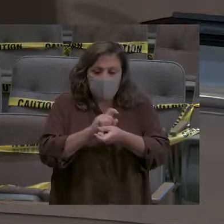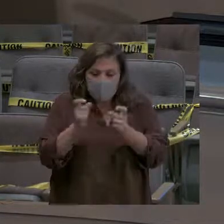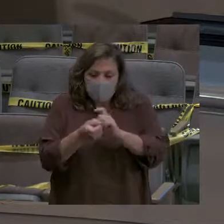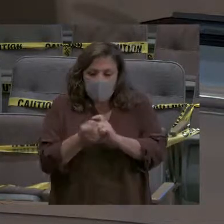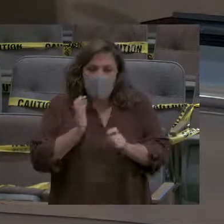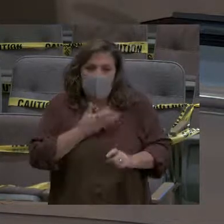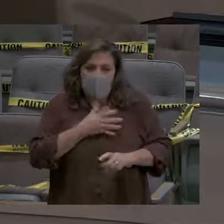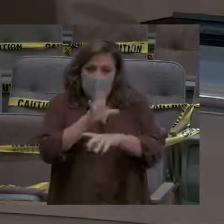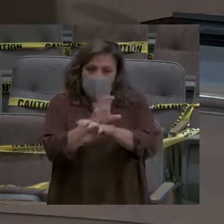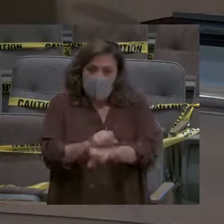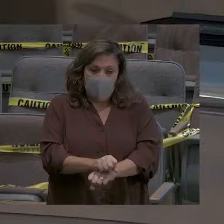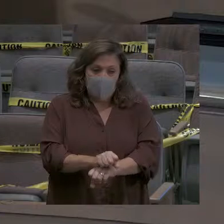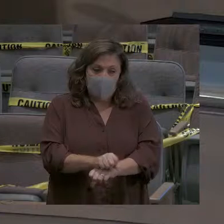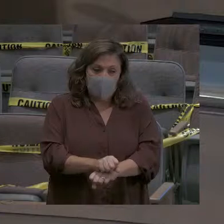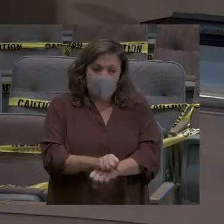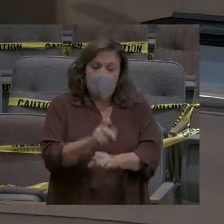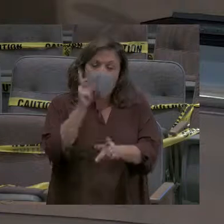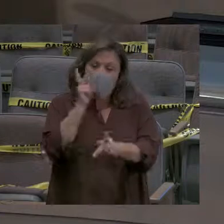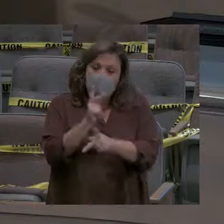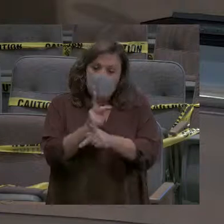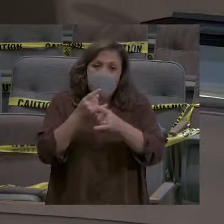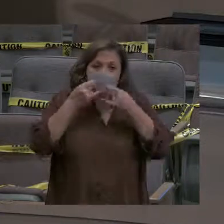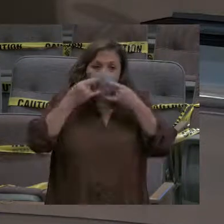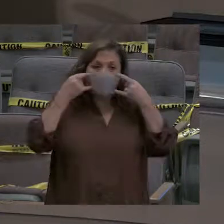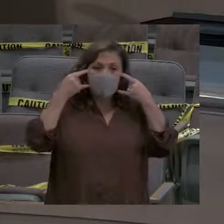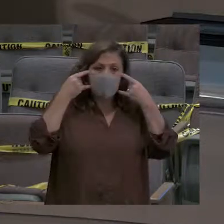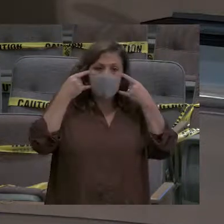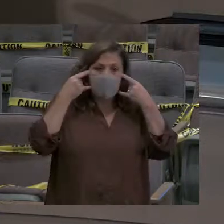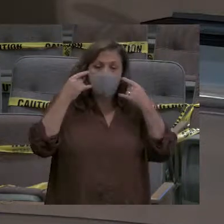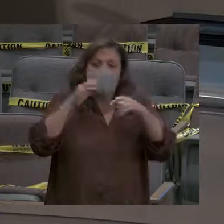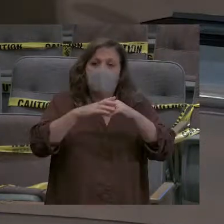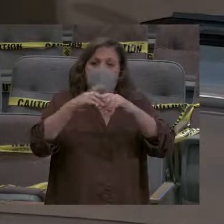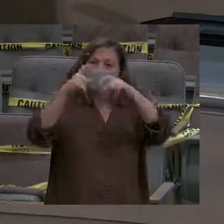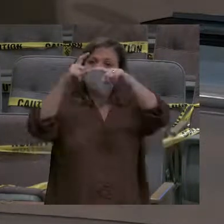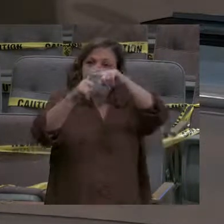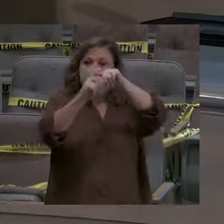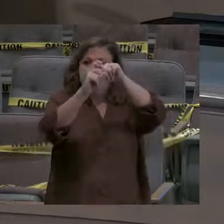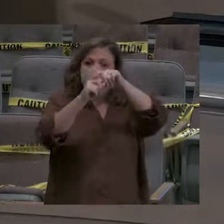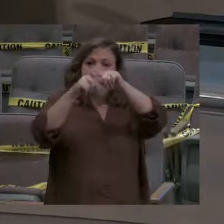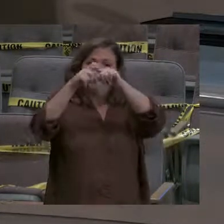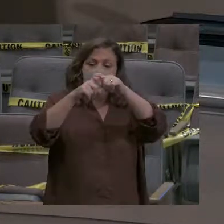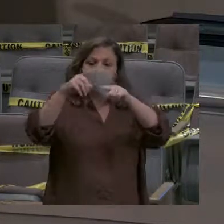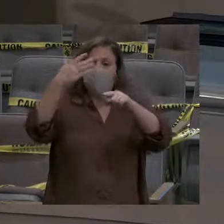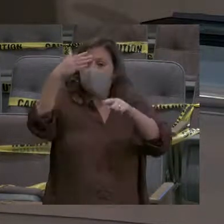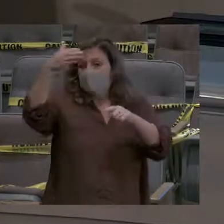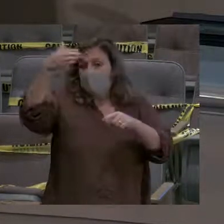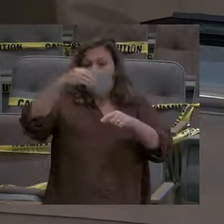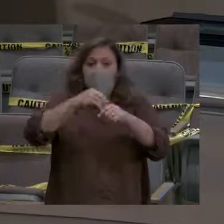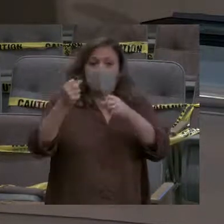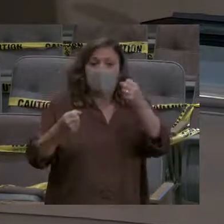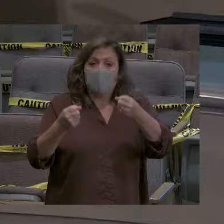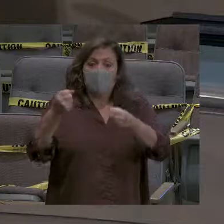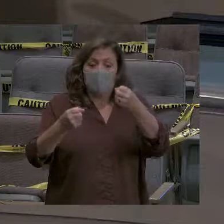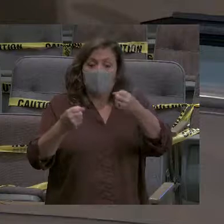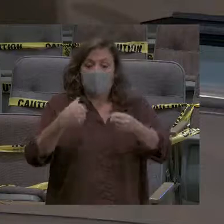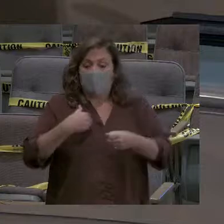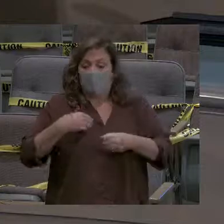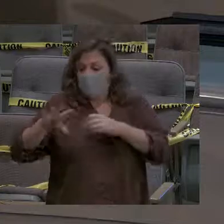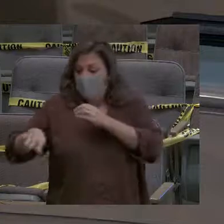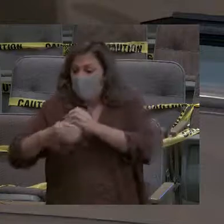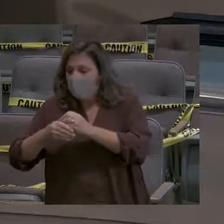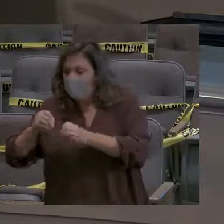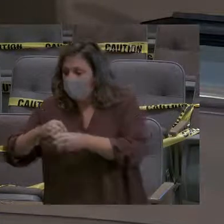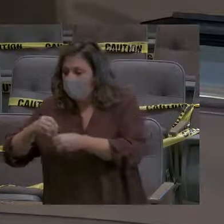our habits. Stick a mask on your rearview mirror when you get in the car. Have an extra one in your